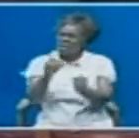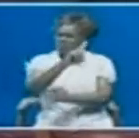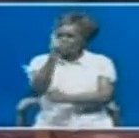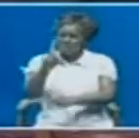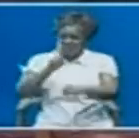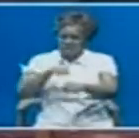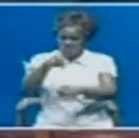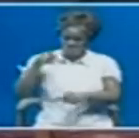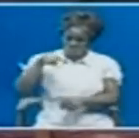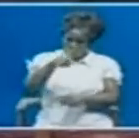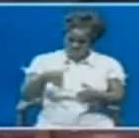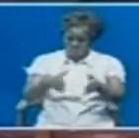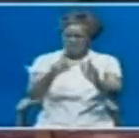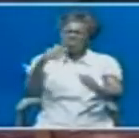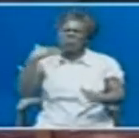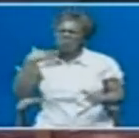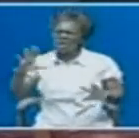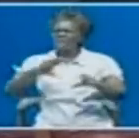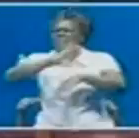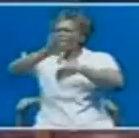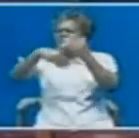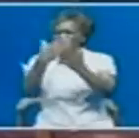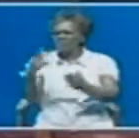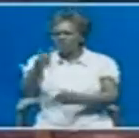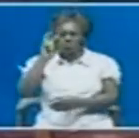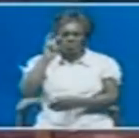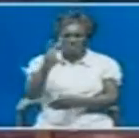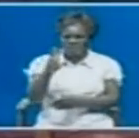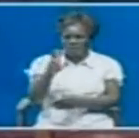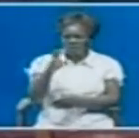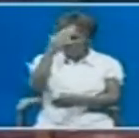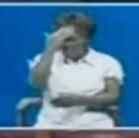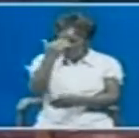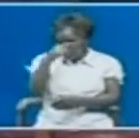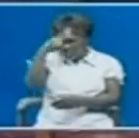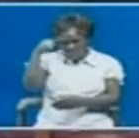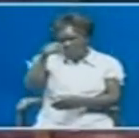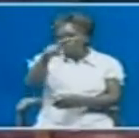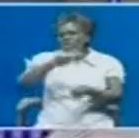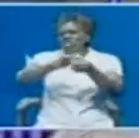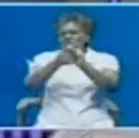you walk out on that street? Mm. Do you hate everything you see because of what they turned you into?